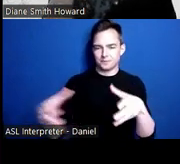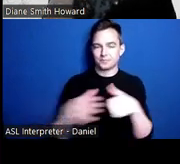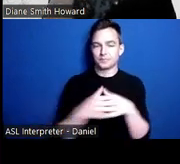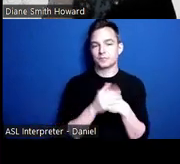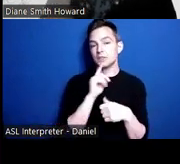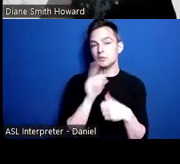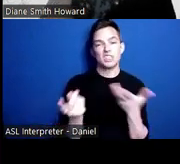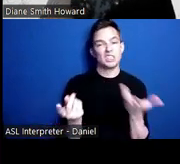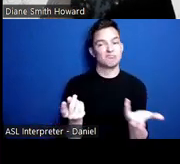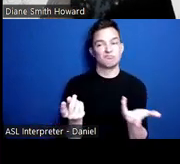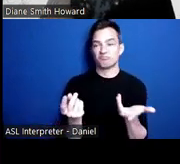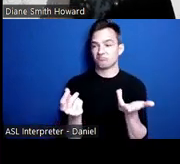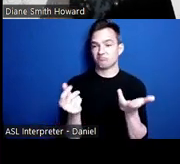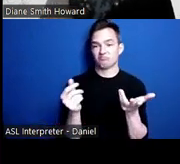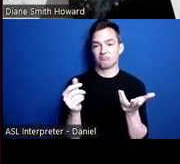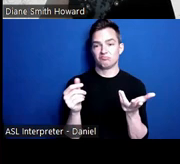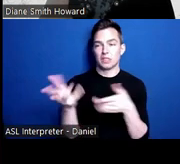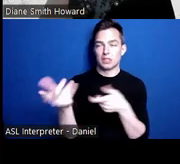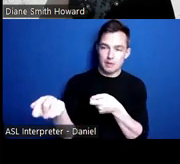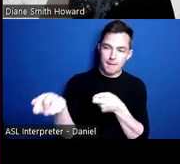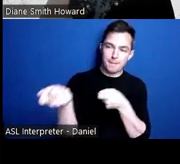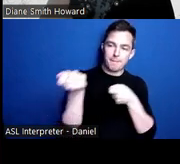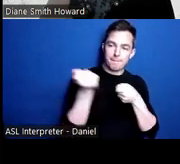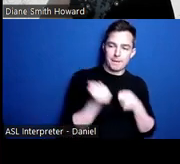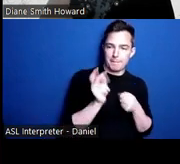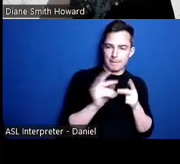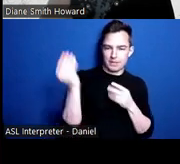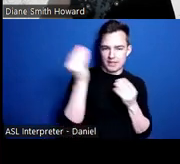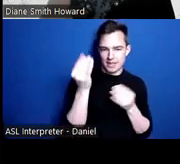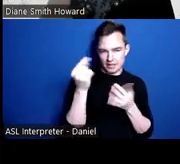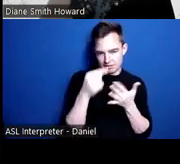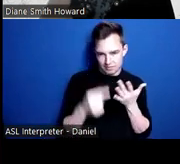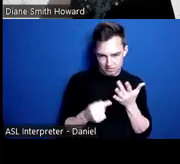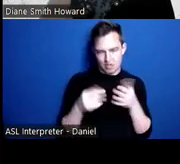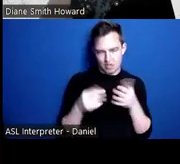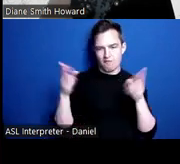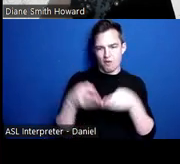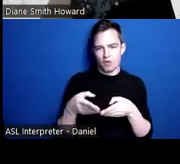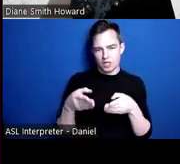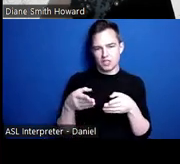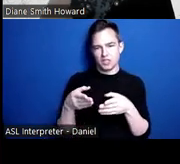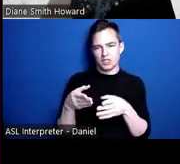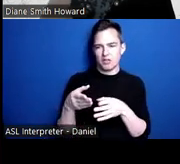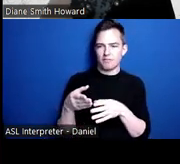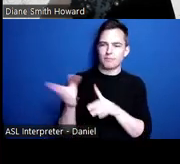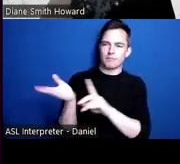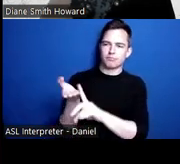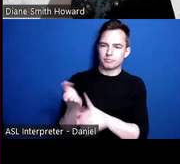really get people to think about it and focus on it. And so, you know, I think